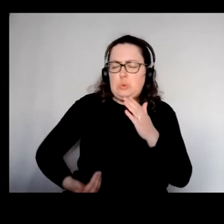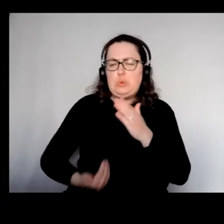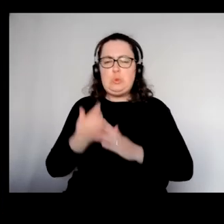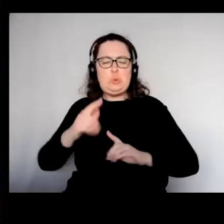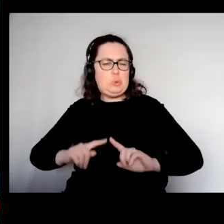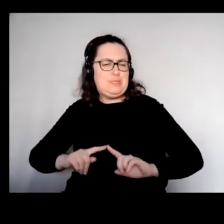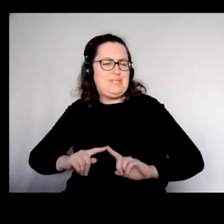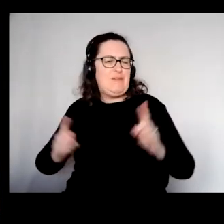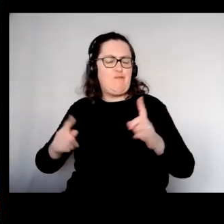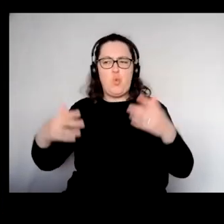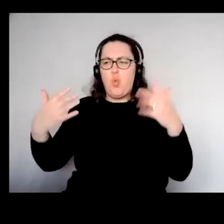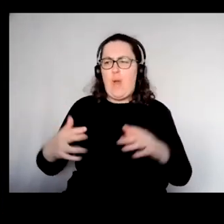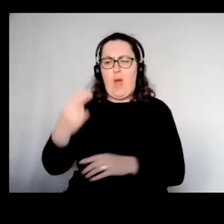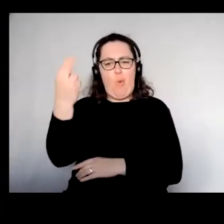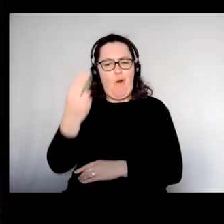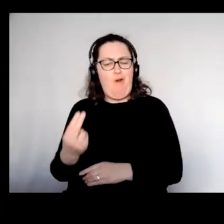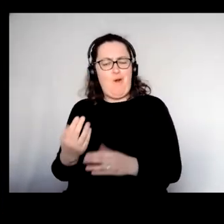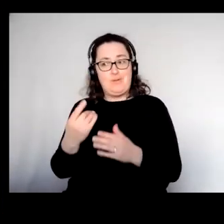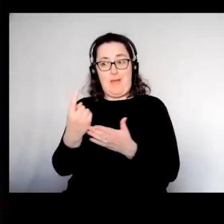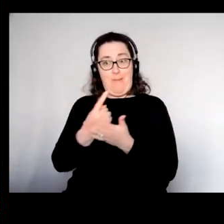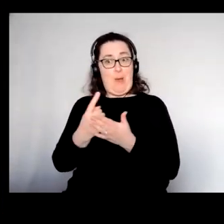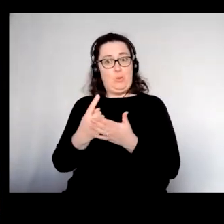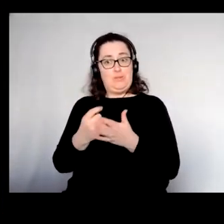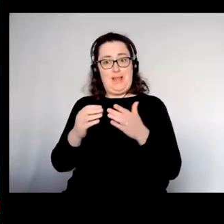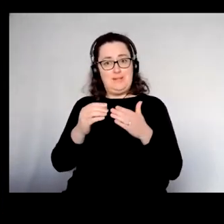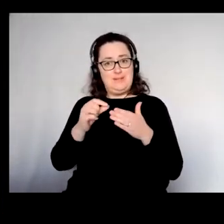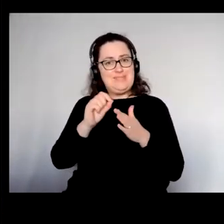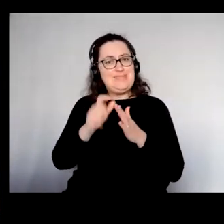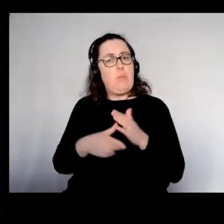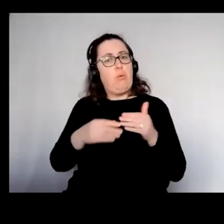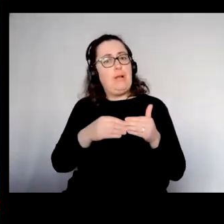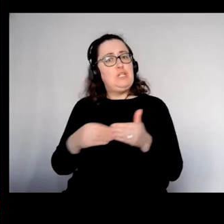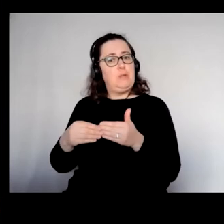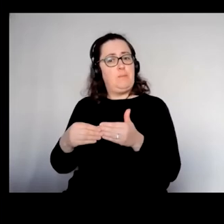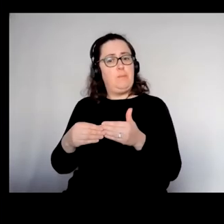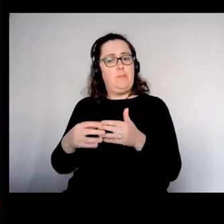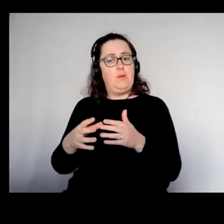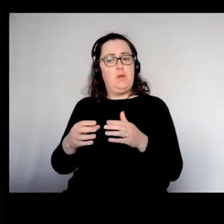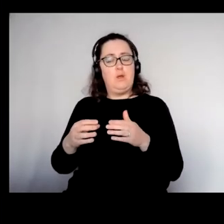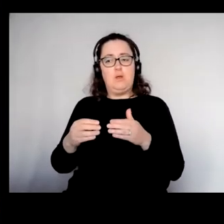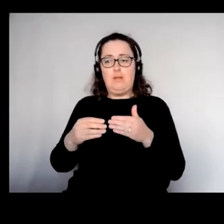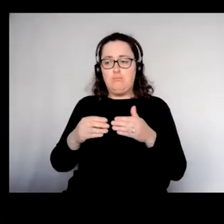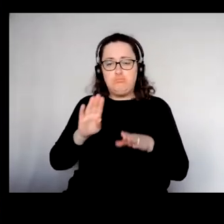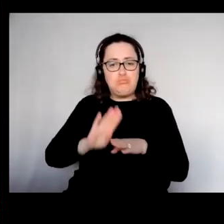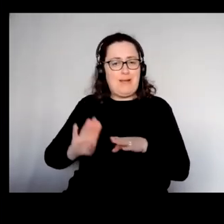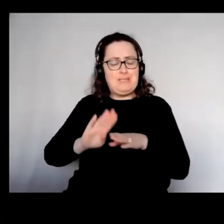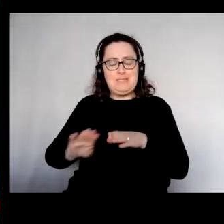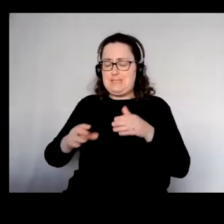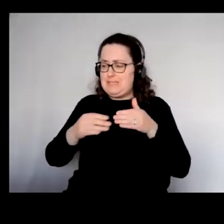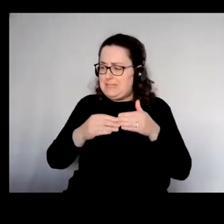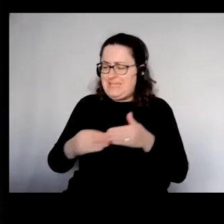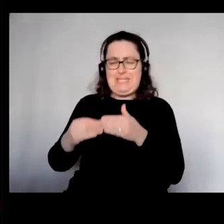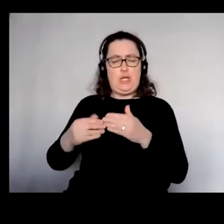work that's about, disabled leadership and leading with creative practice and really